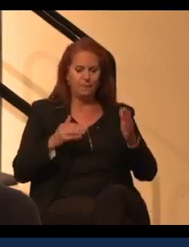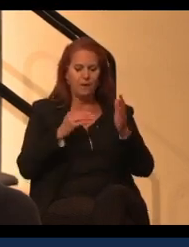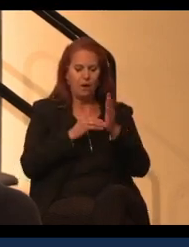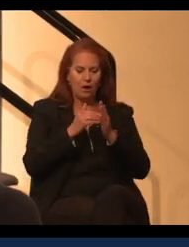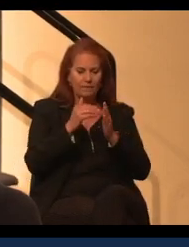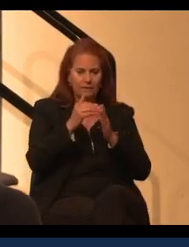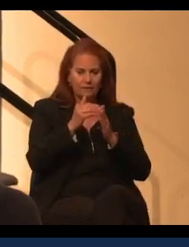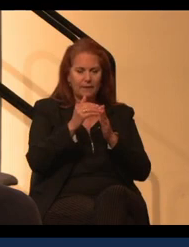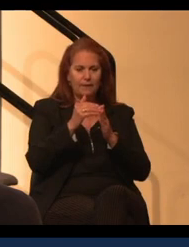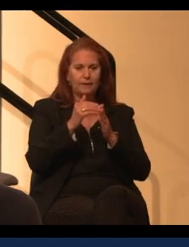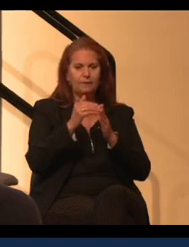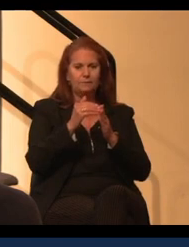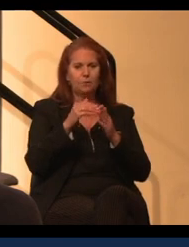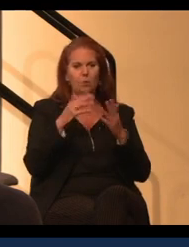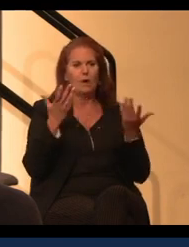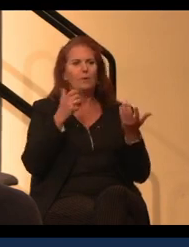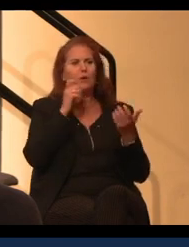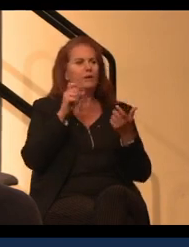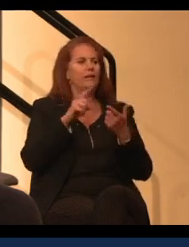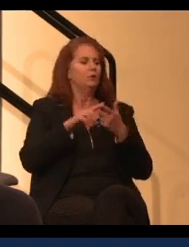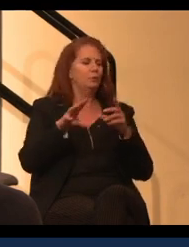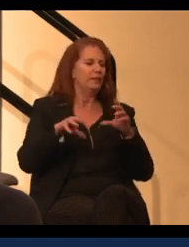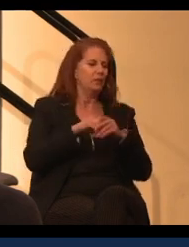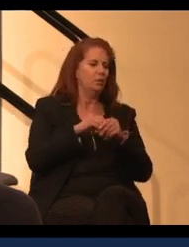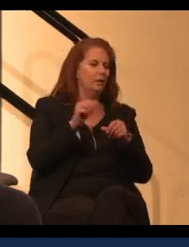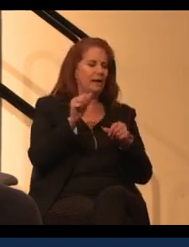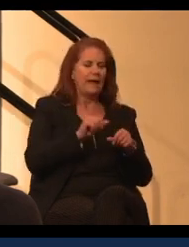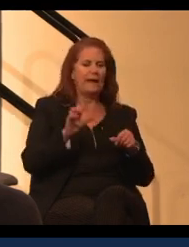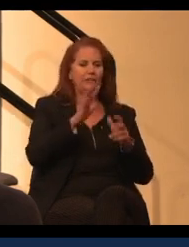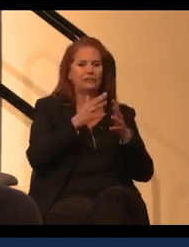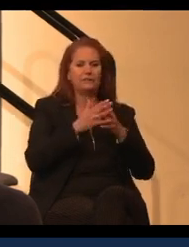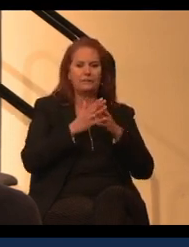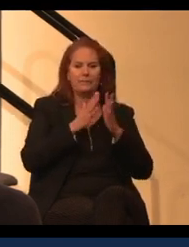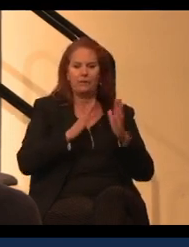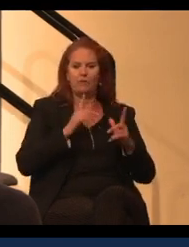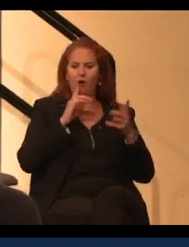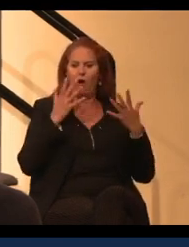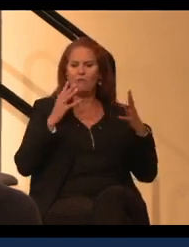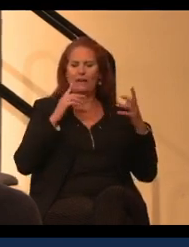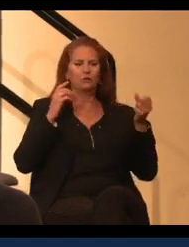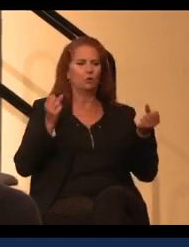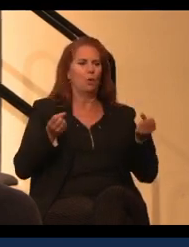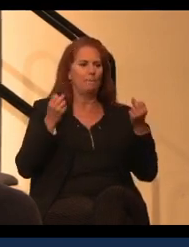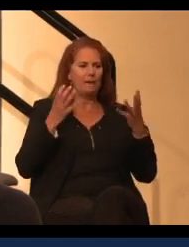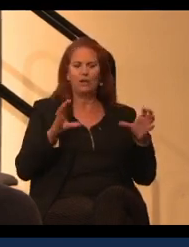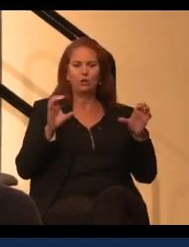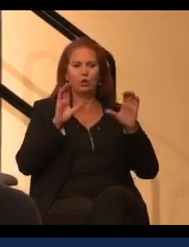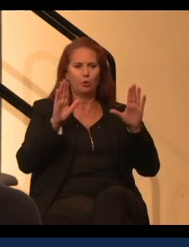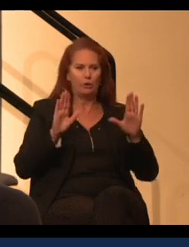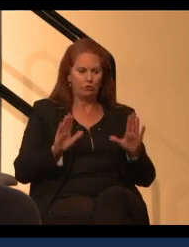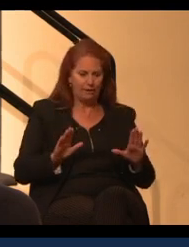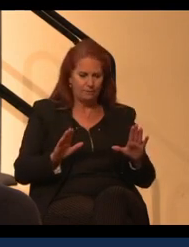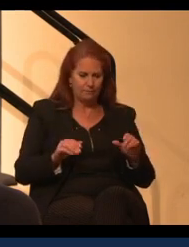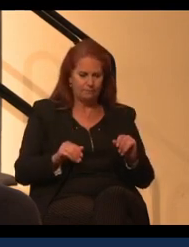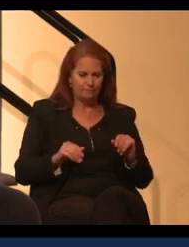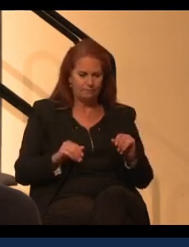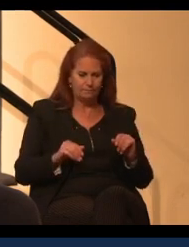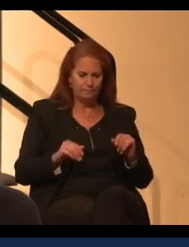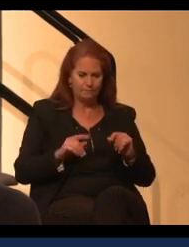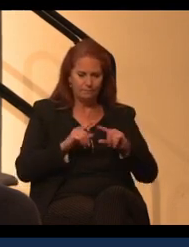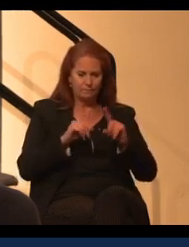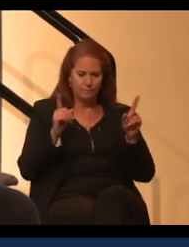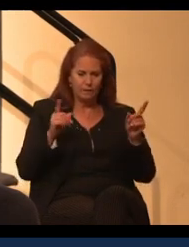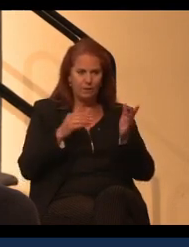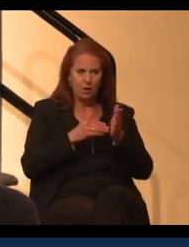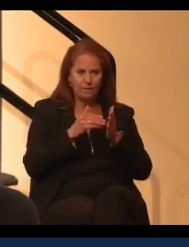Oftentimes, we don't need to include Asian Americans because there's already so many. They're doing great, right?